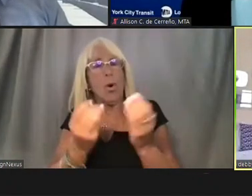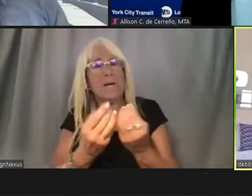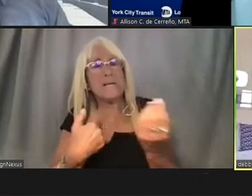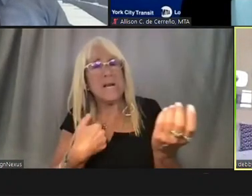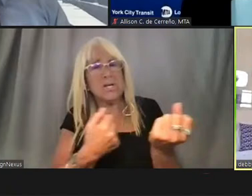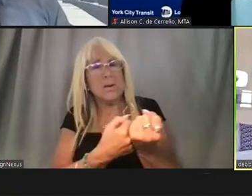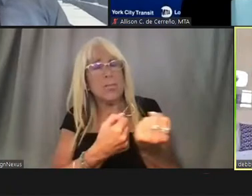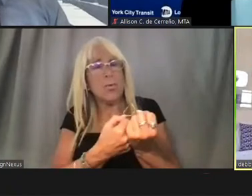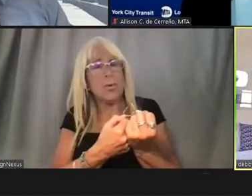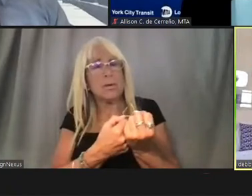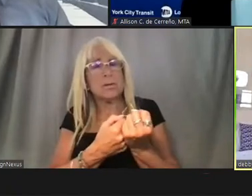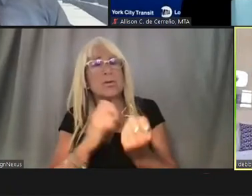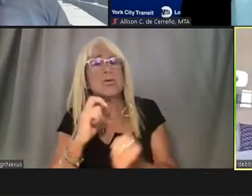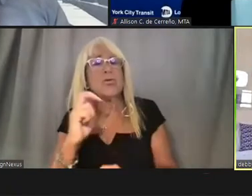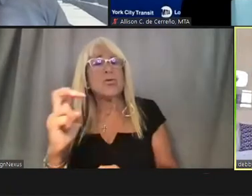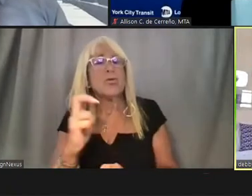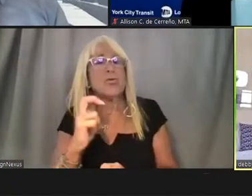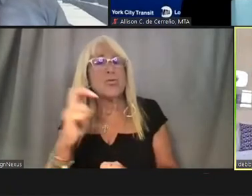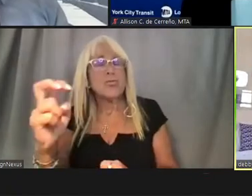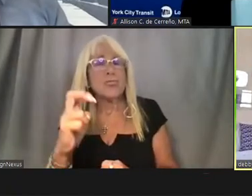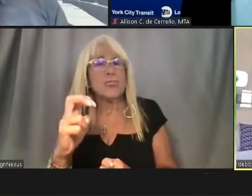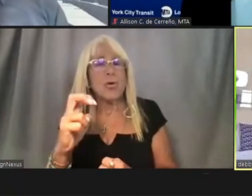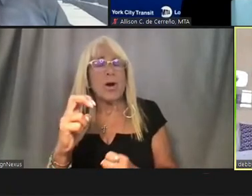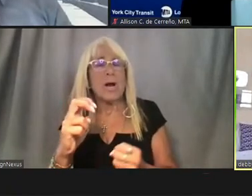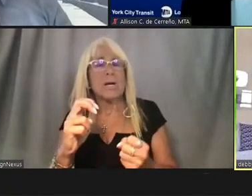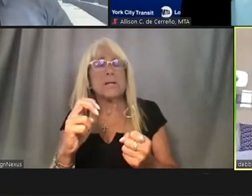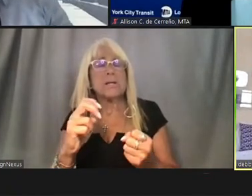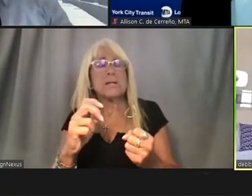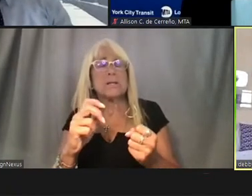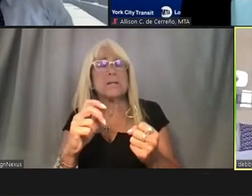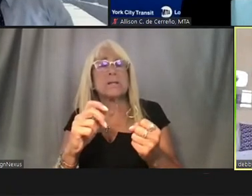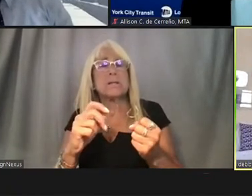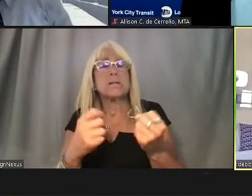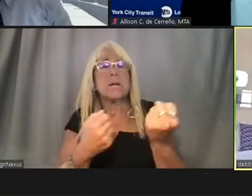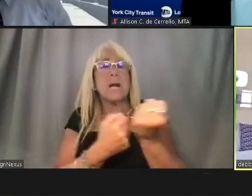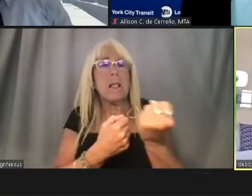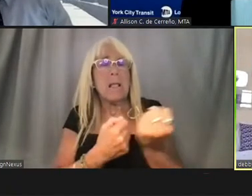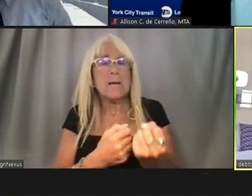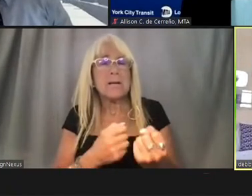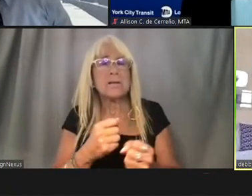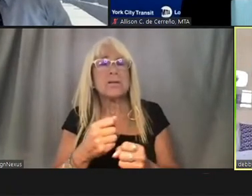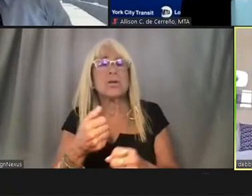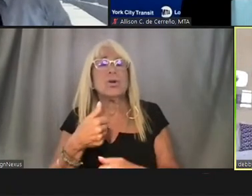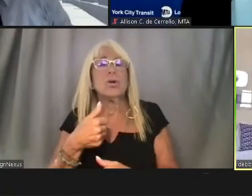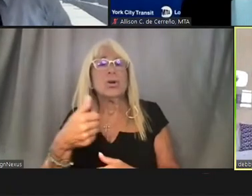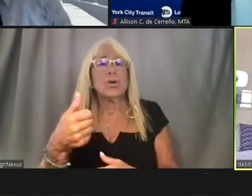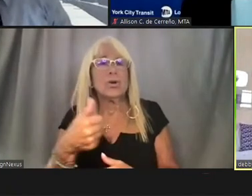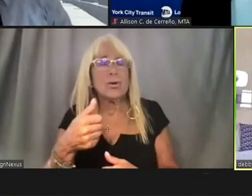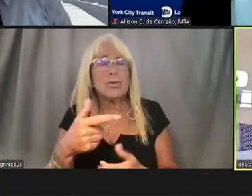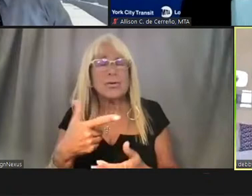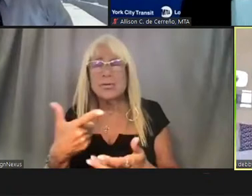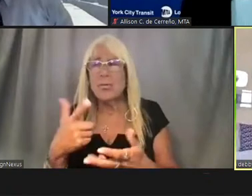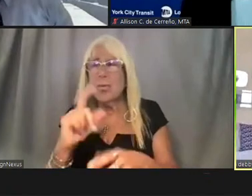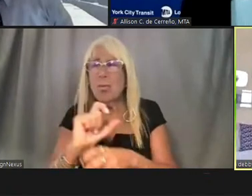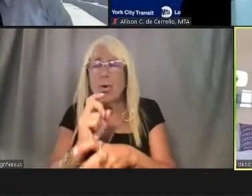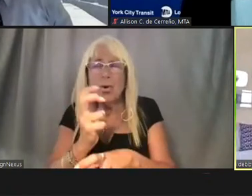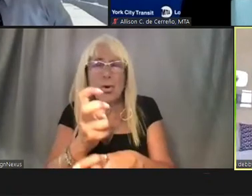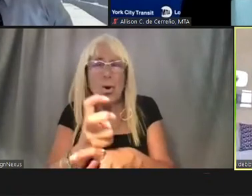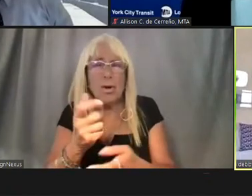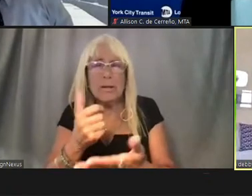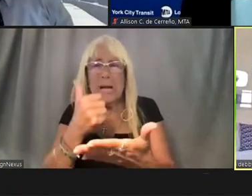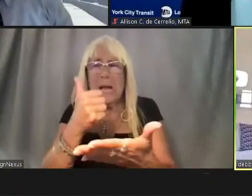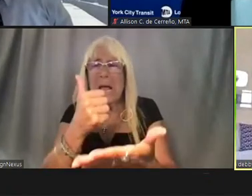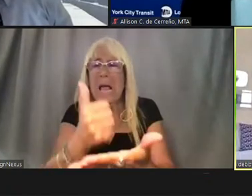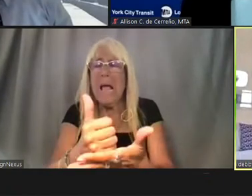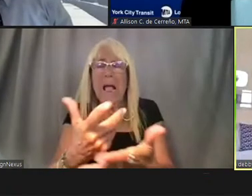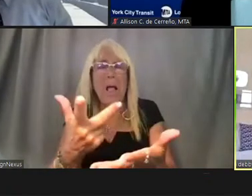writer's Alliance Transportation Alternatives and others who have worked so hard to help make New York a smoother